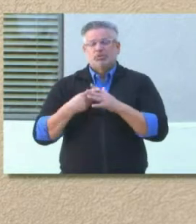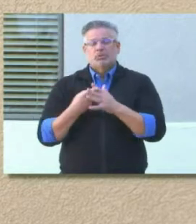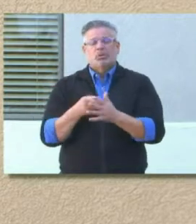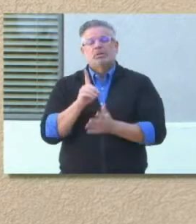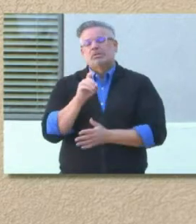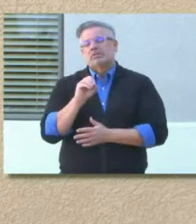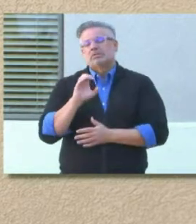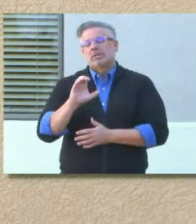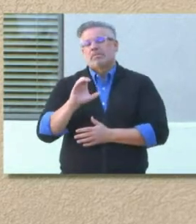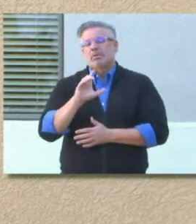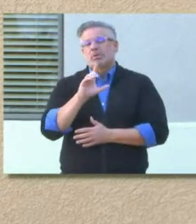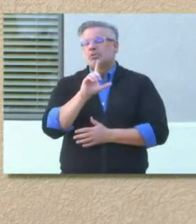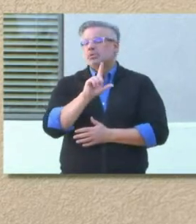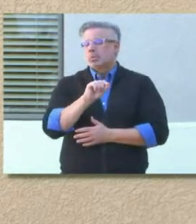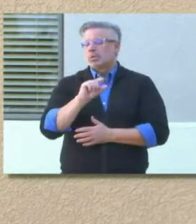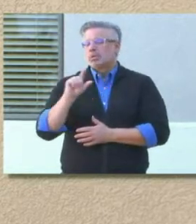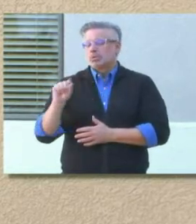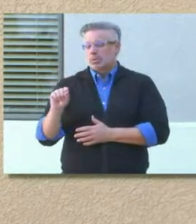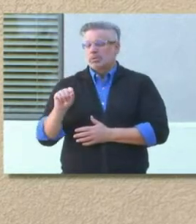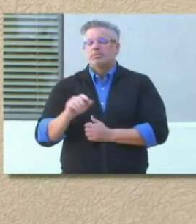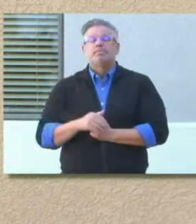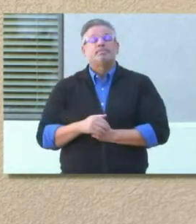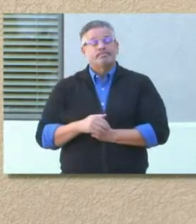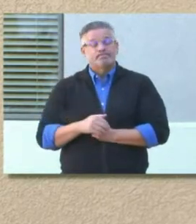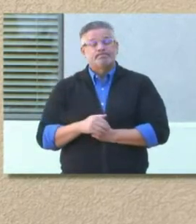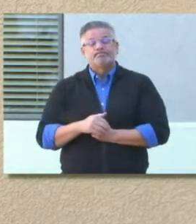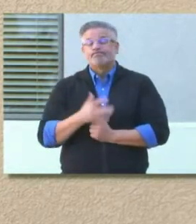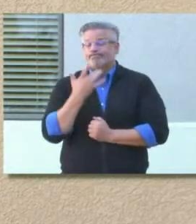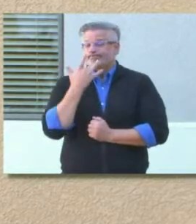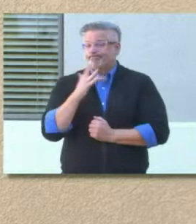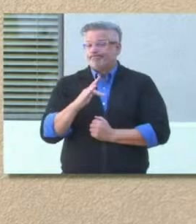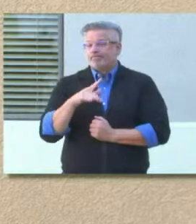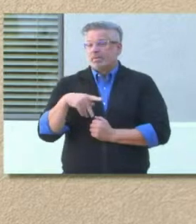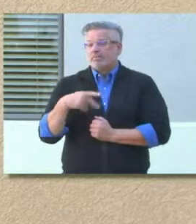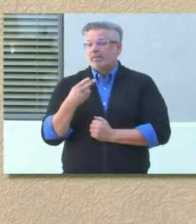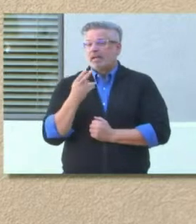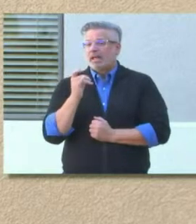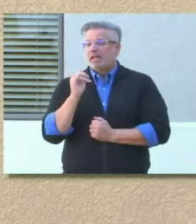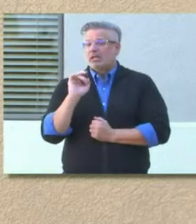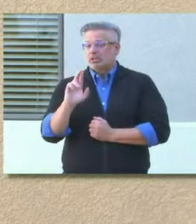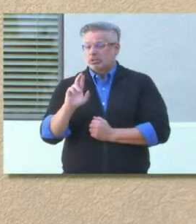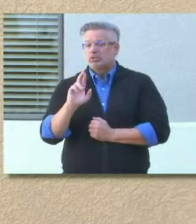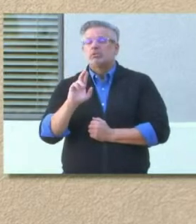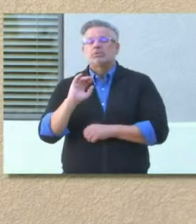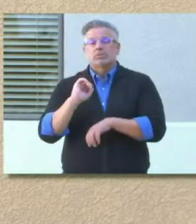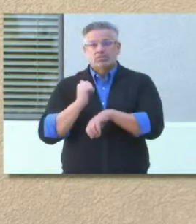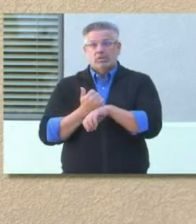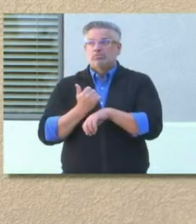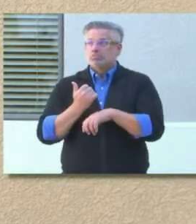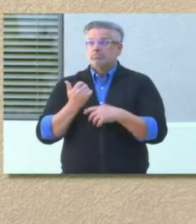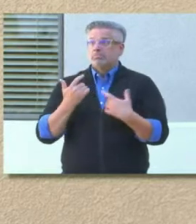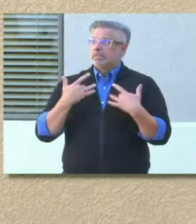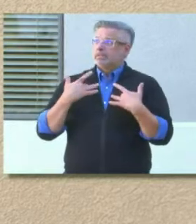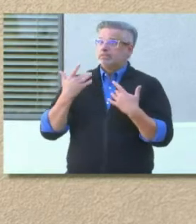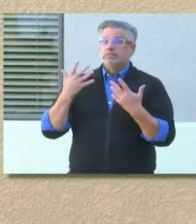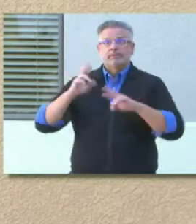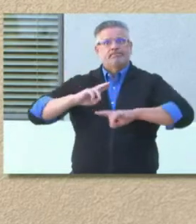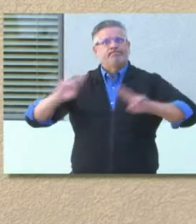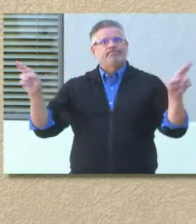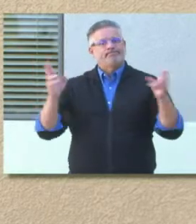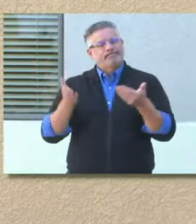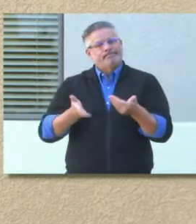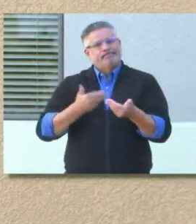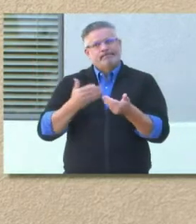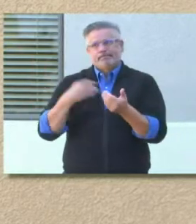of 2020. We were fortunate to be a Pfizer site, which means that we were able to get vaccine delivered